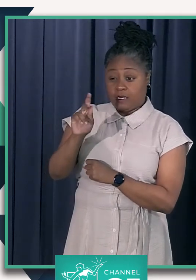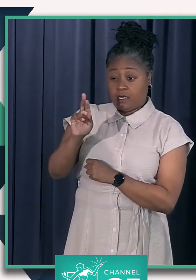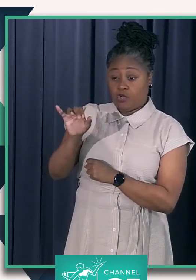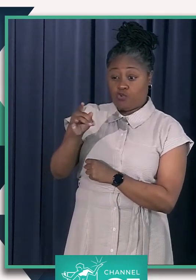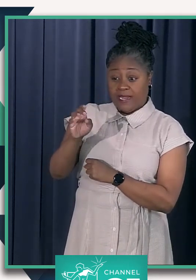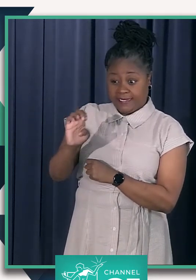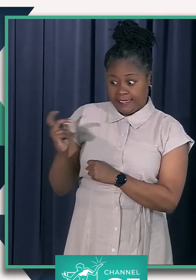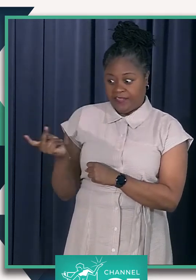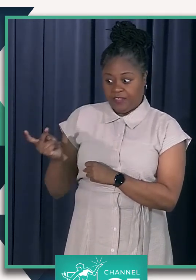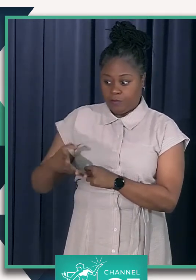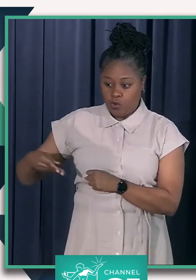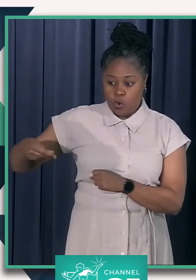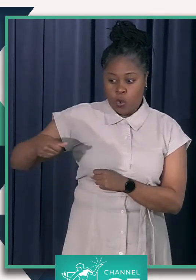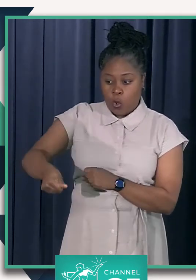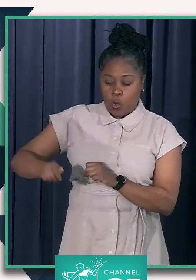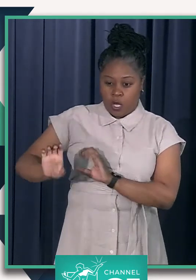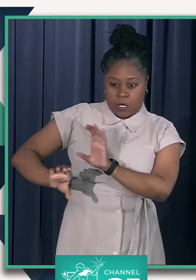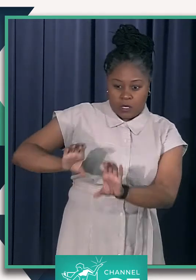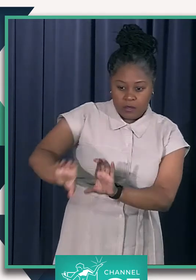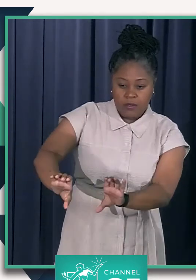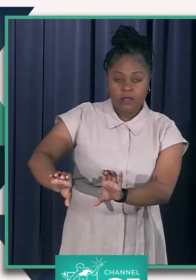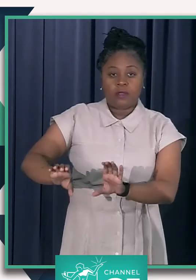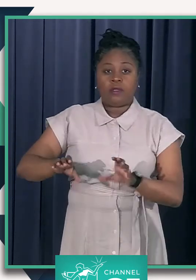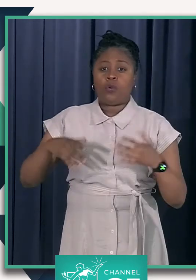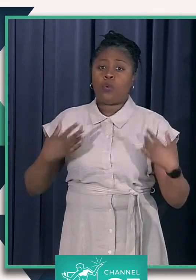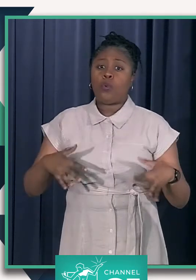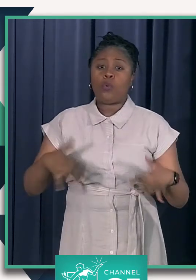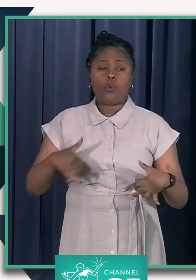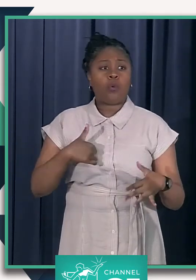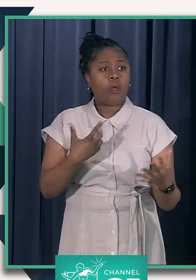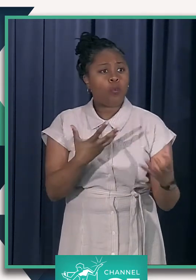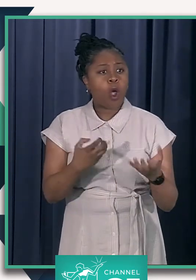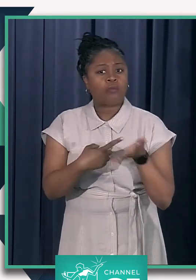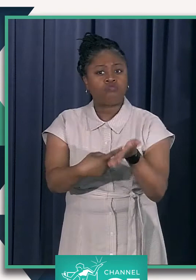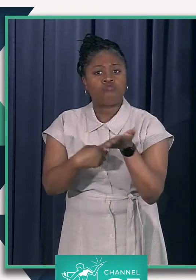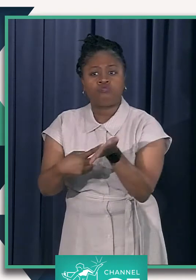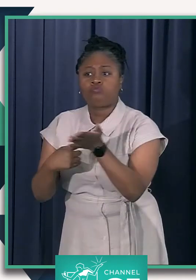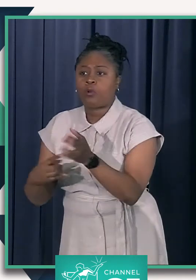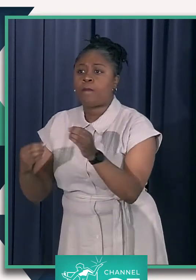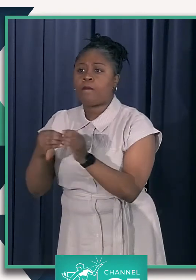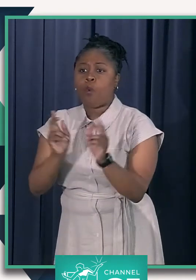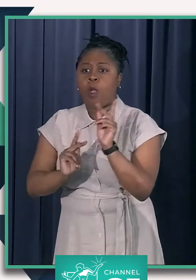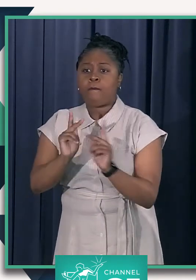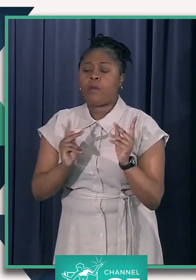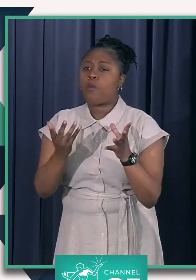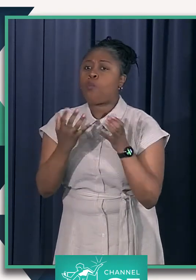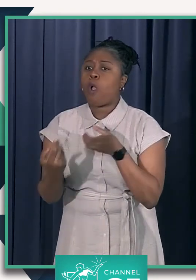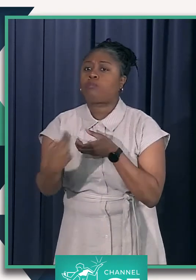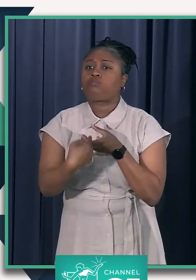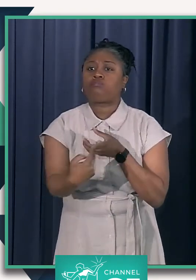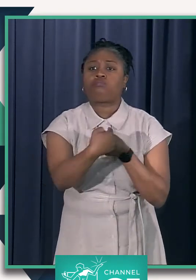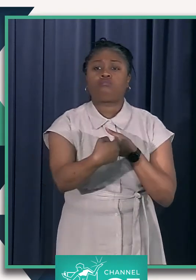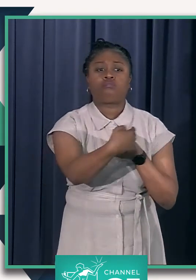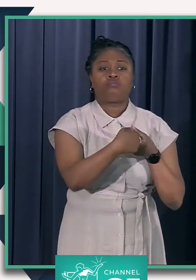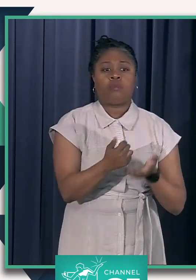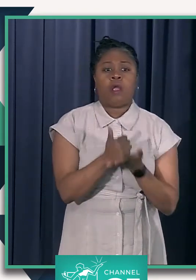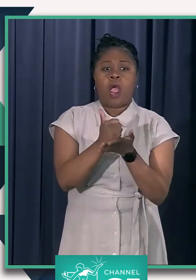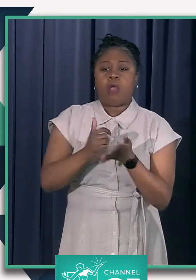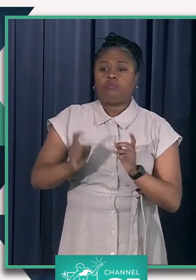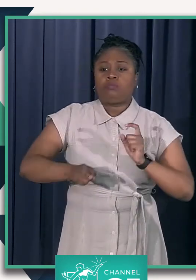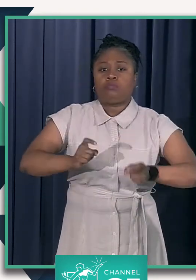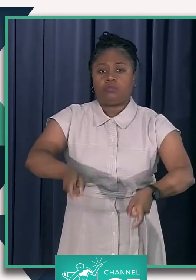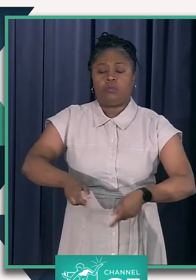we welcome more interest. We'd love to talk to more people about being a part of this journey. And now I want